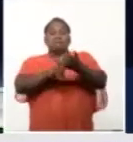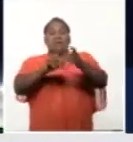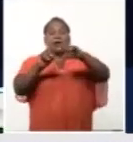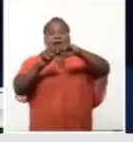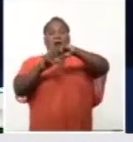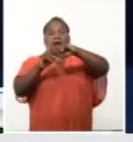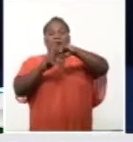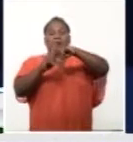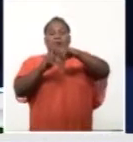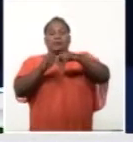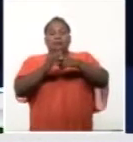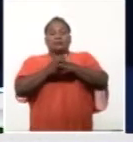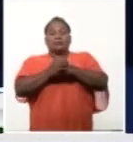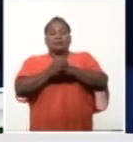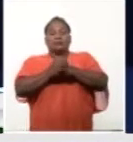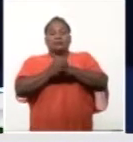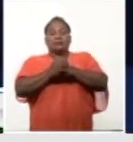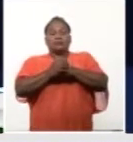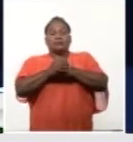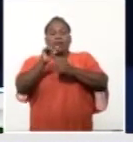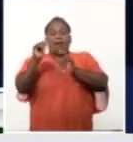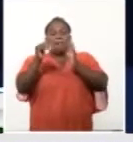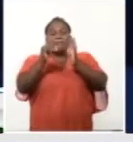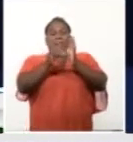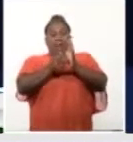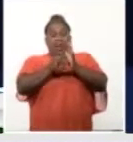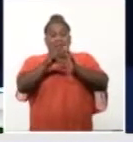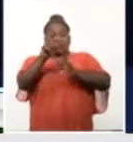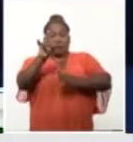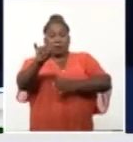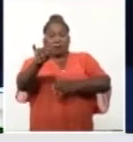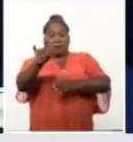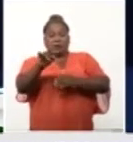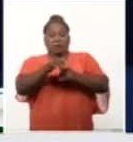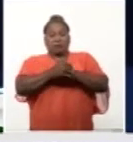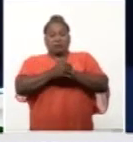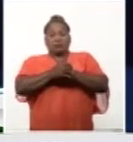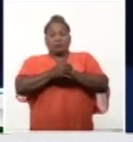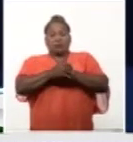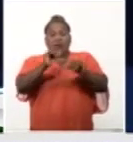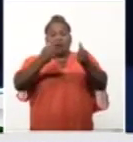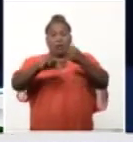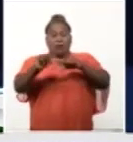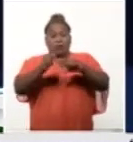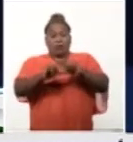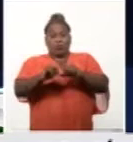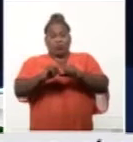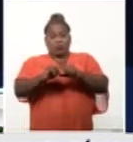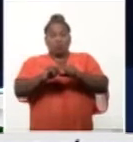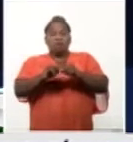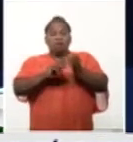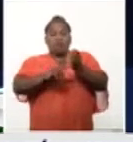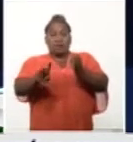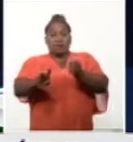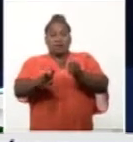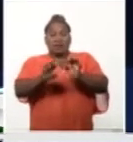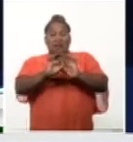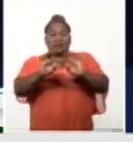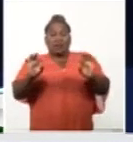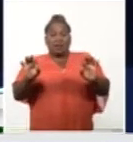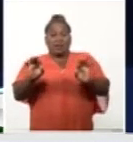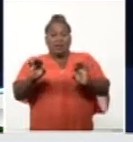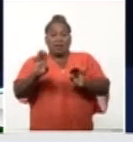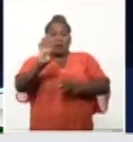In the molecular biology laboratory of the Pedro Curie Institute of Tropical Medicine, 1,019. In the